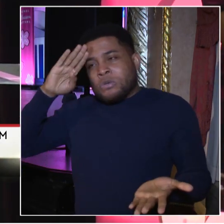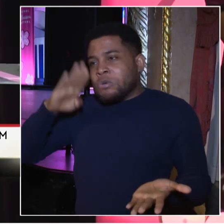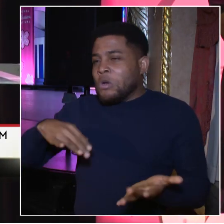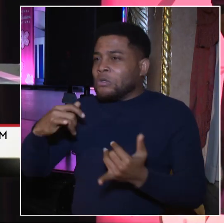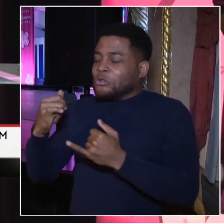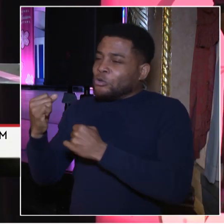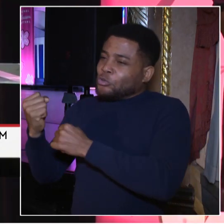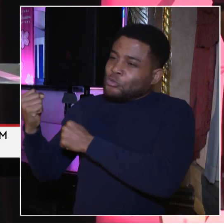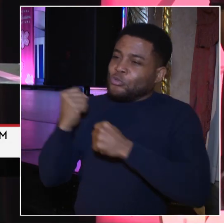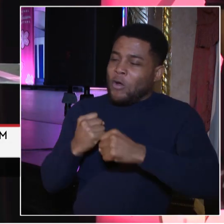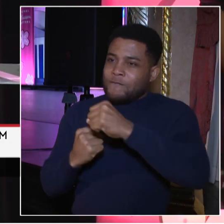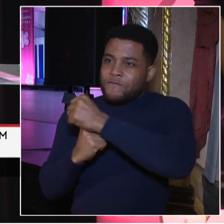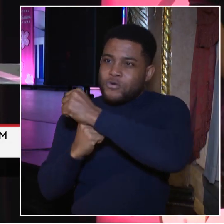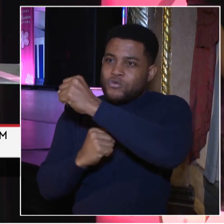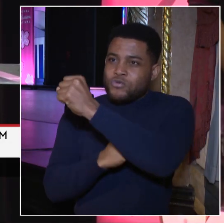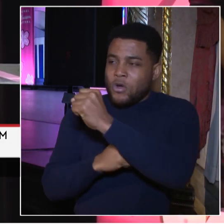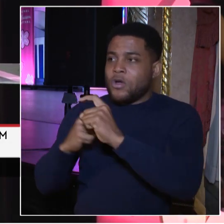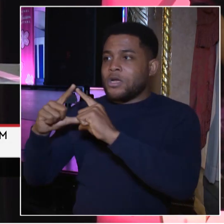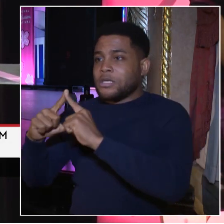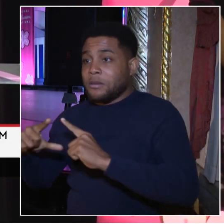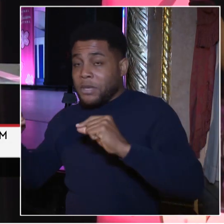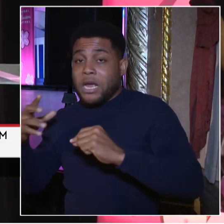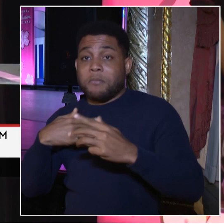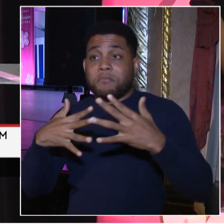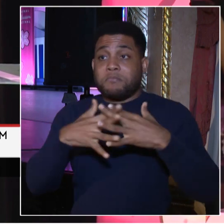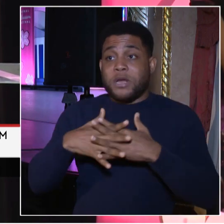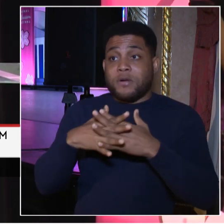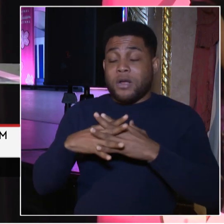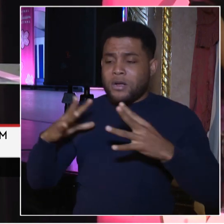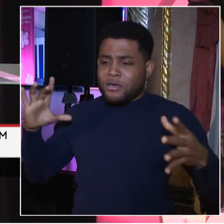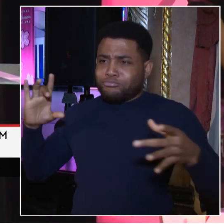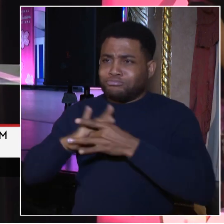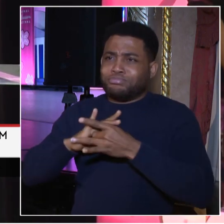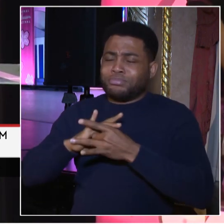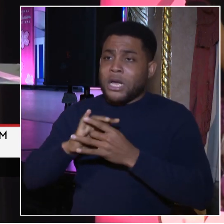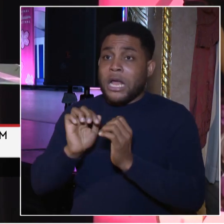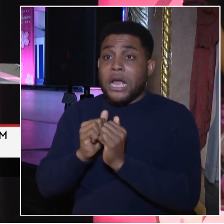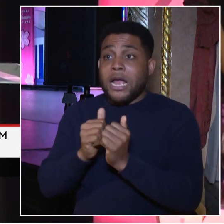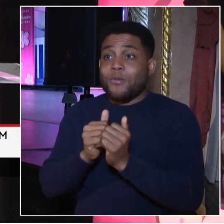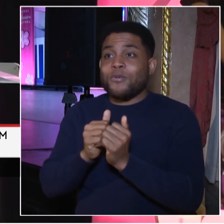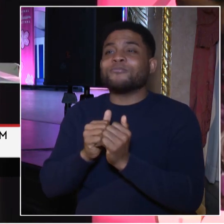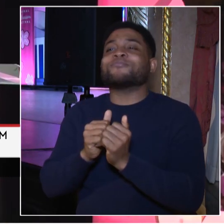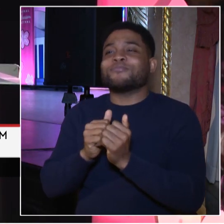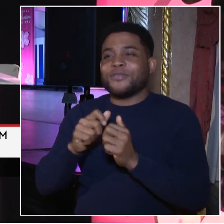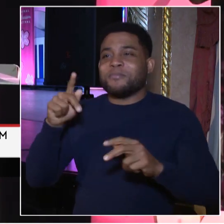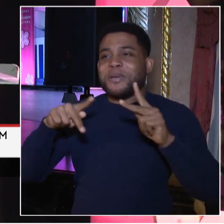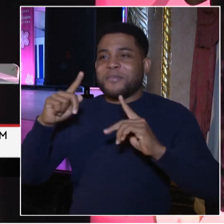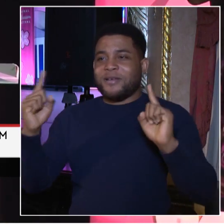lies in robust people-to-people exchanges.